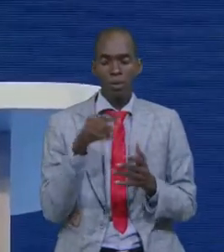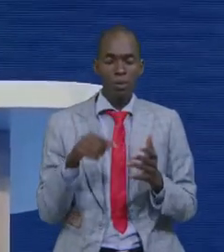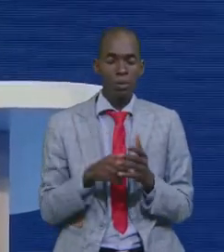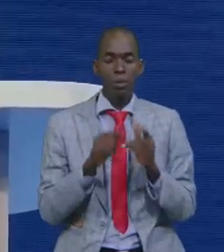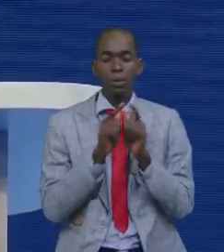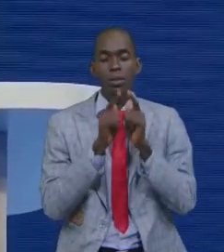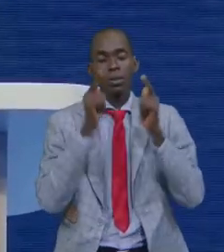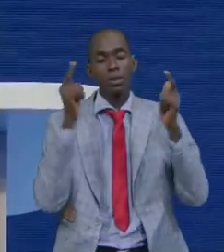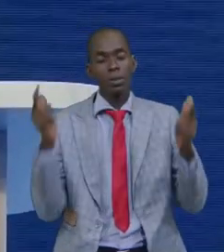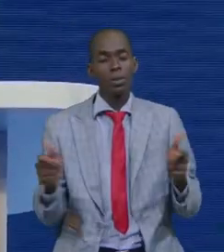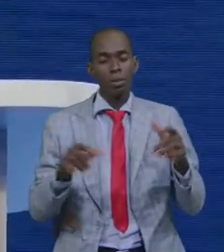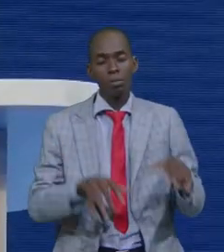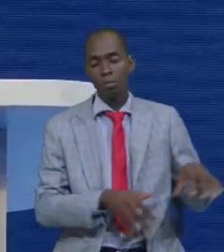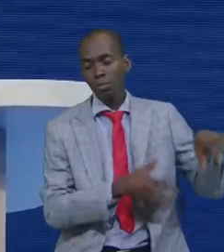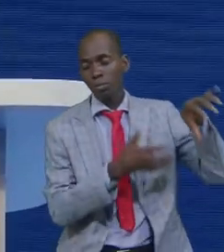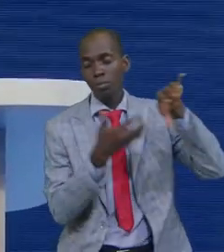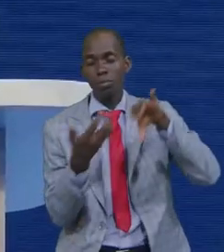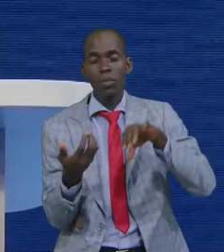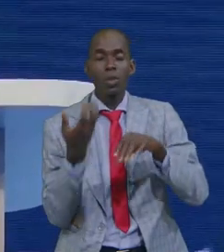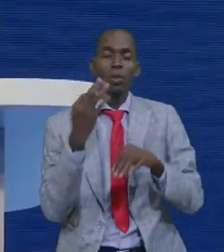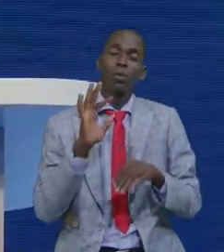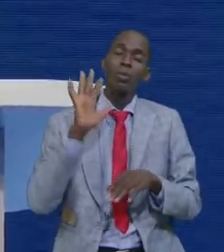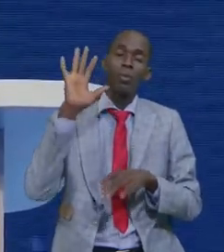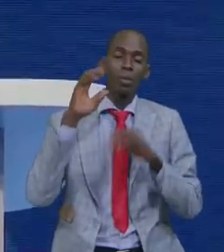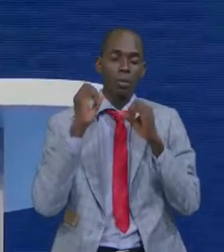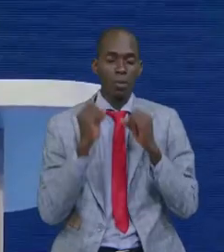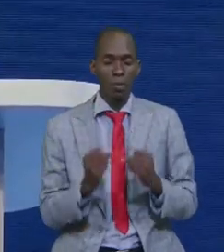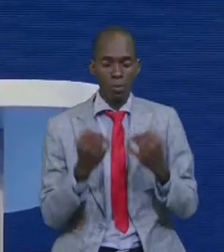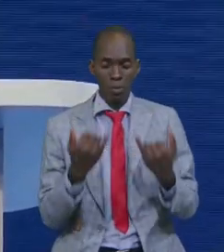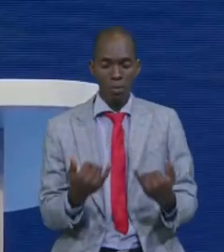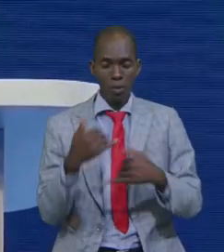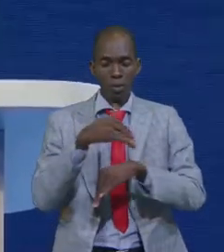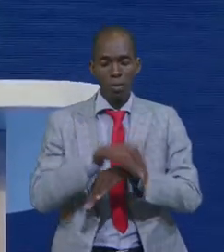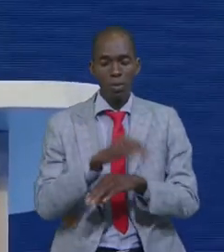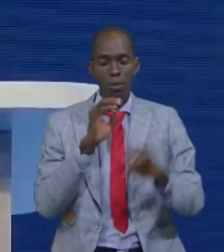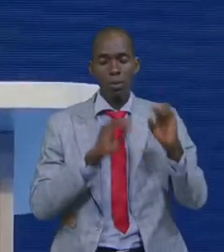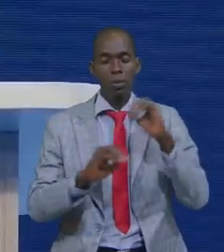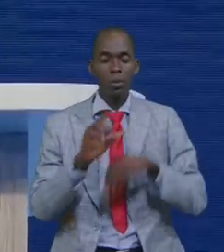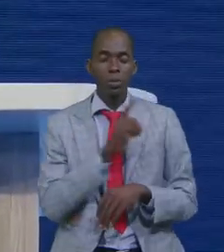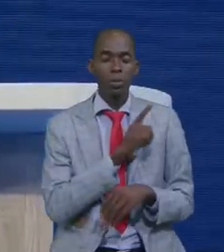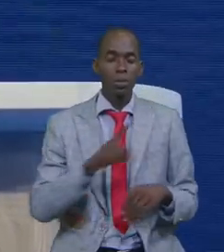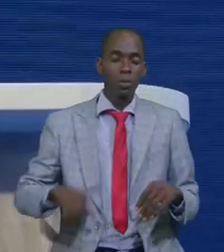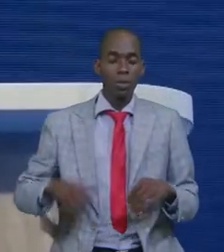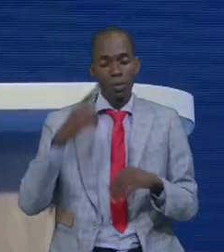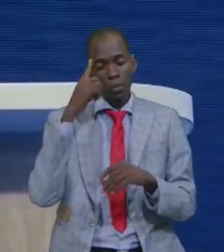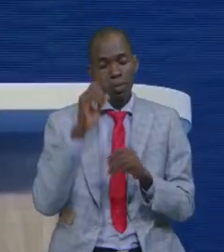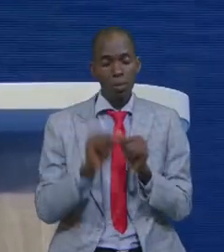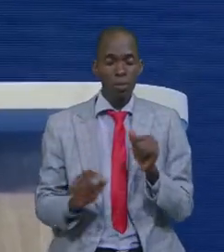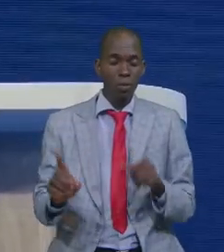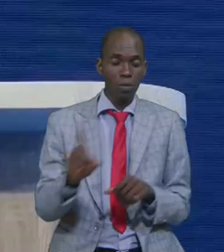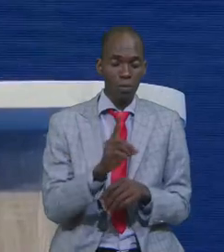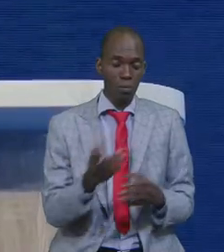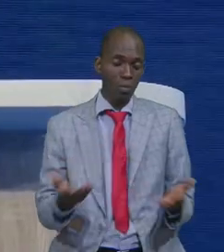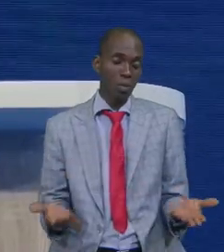great outpouring of your power. Tonight, O Lord, for everyone